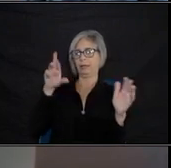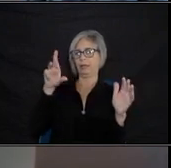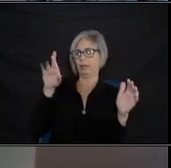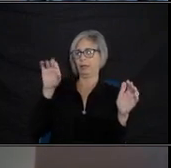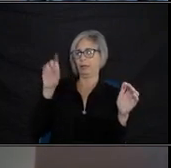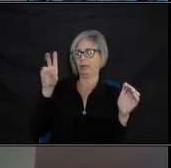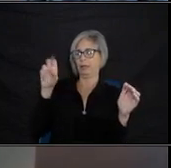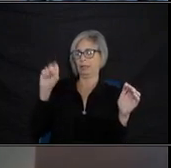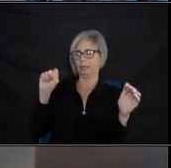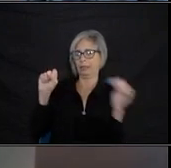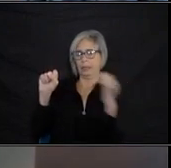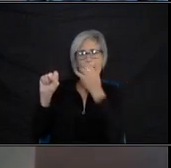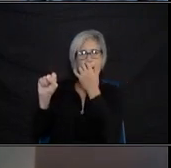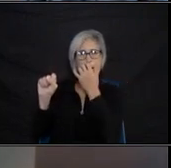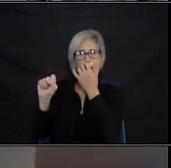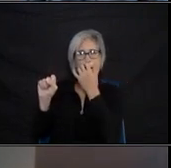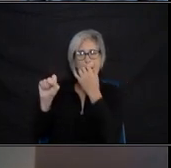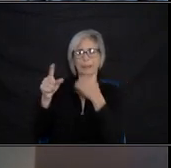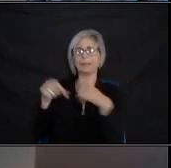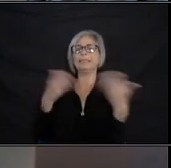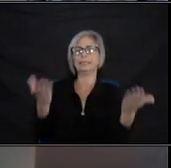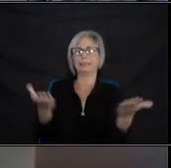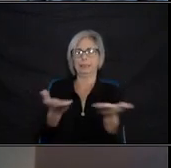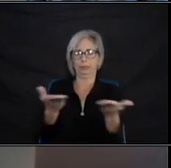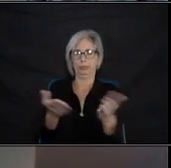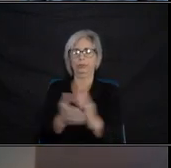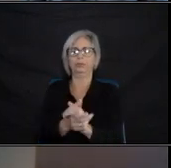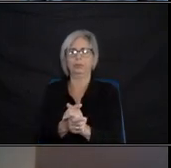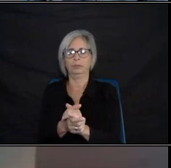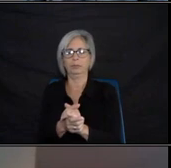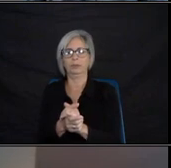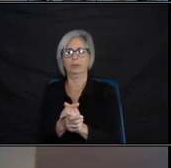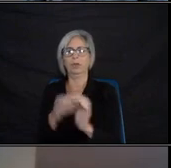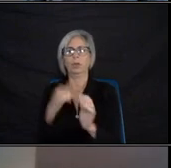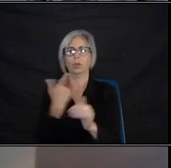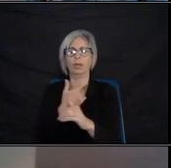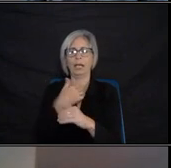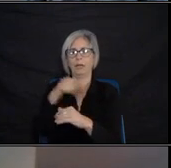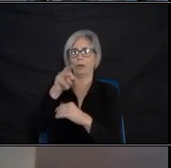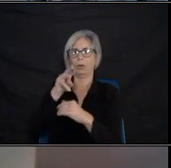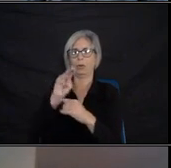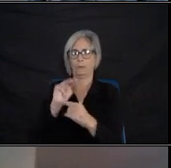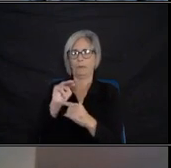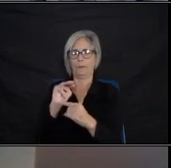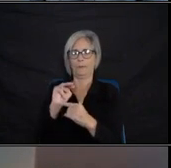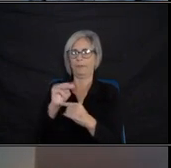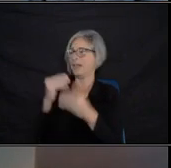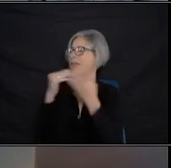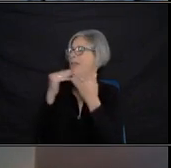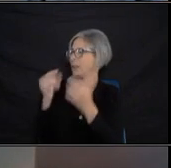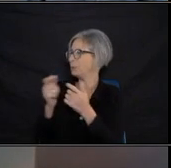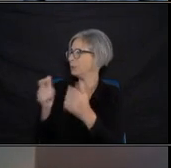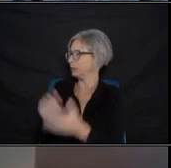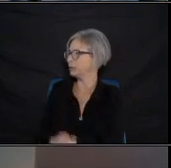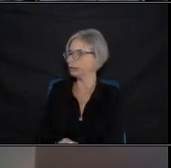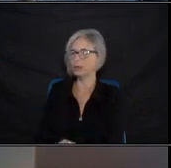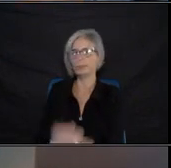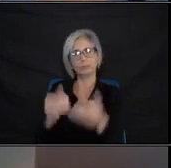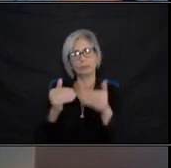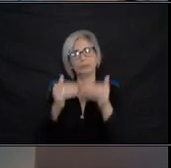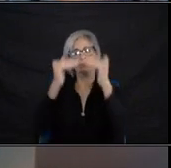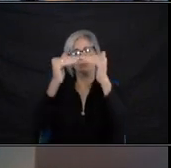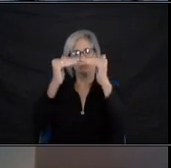Christina L. Romulus. Present. Mayor, we have a quorum. Thank you so much. Moving on